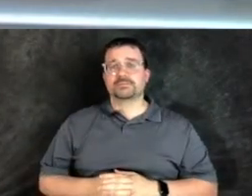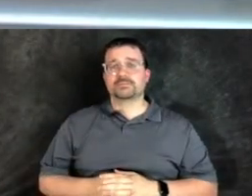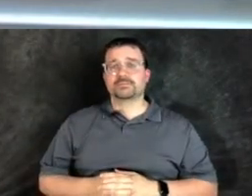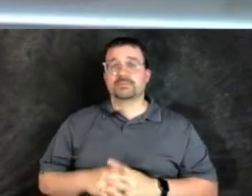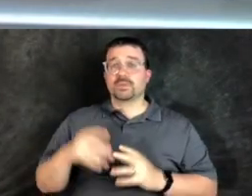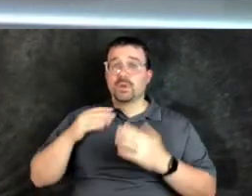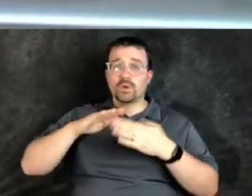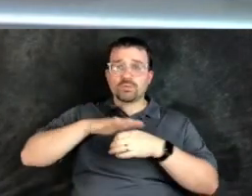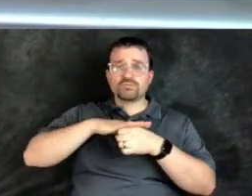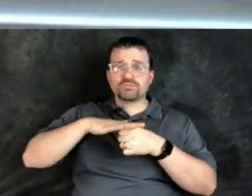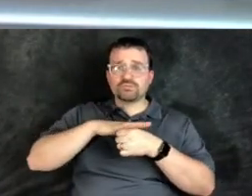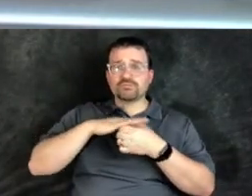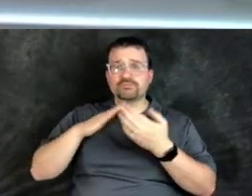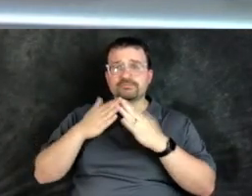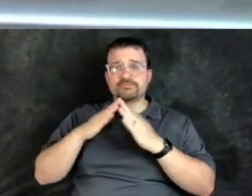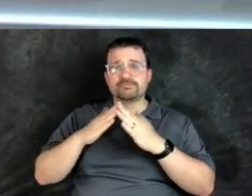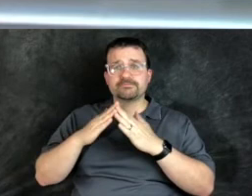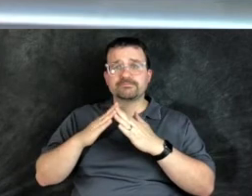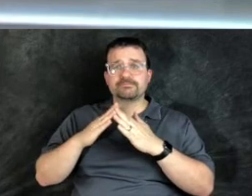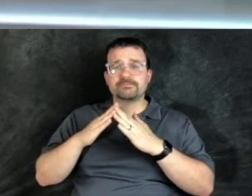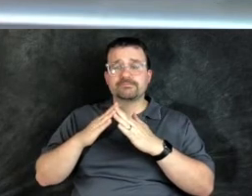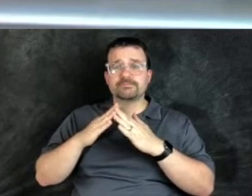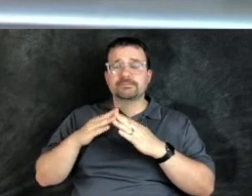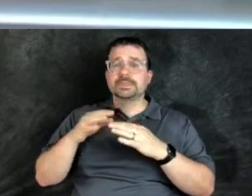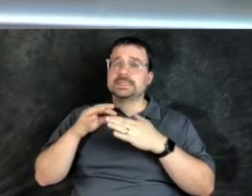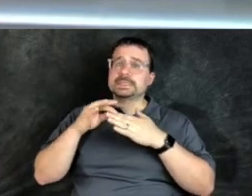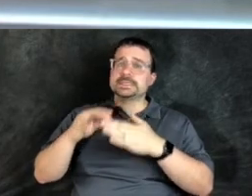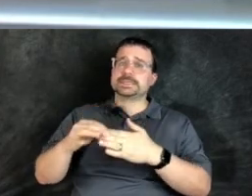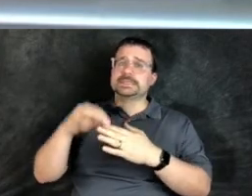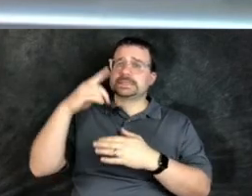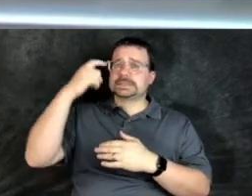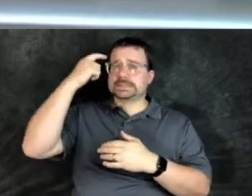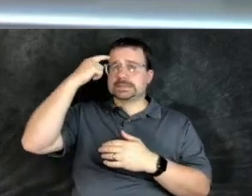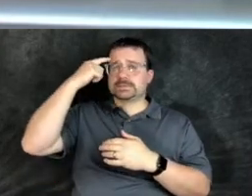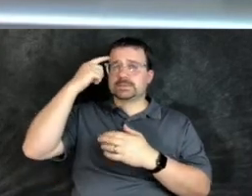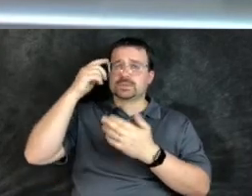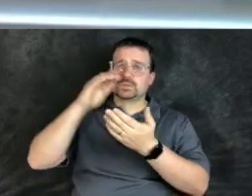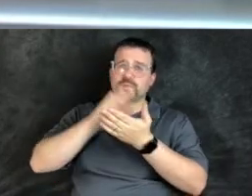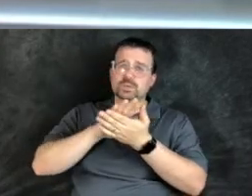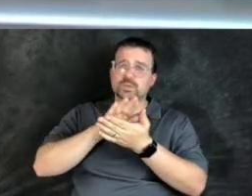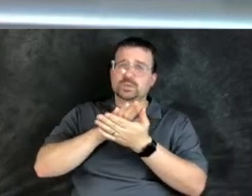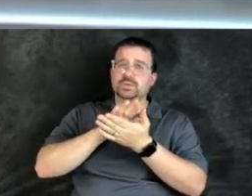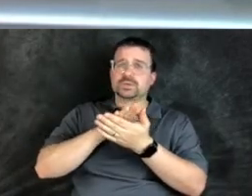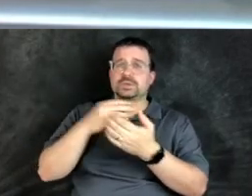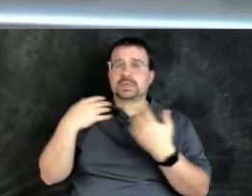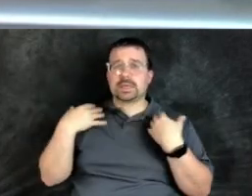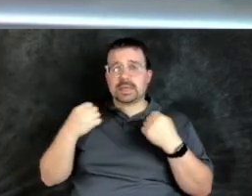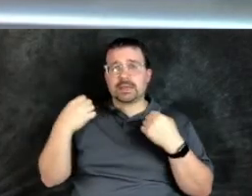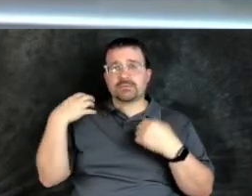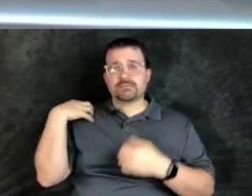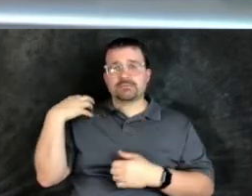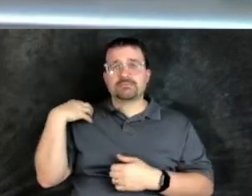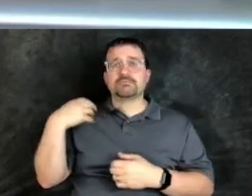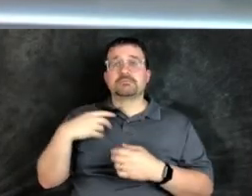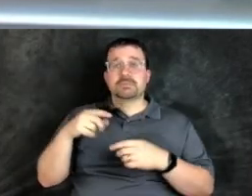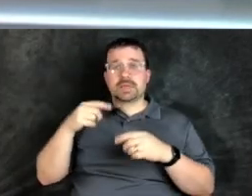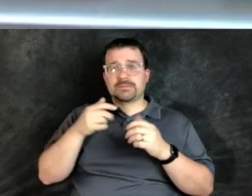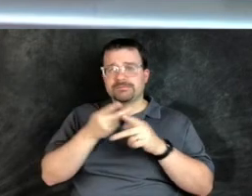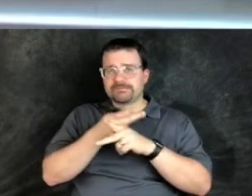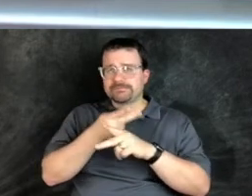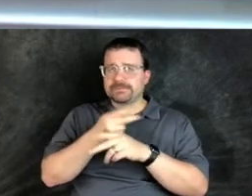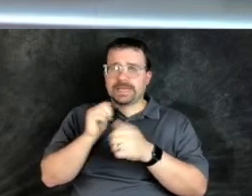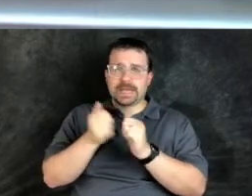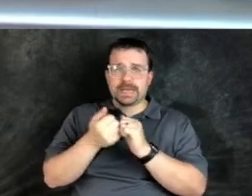For our local community, guide our government, school, and health officials as they navigate how to keep